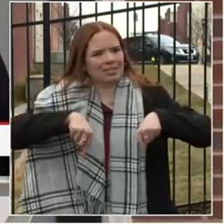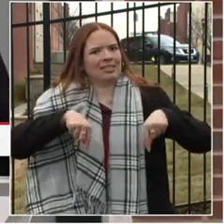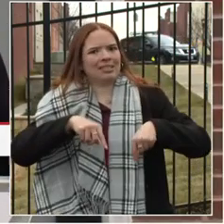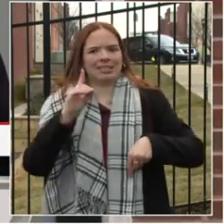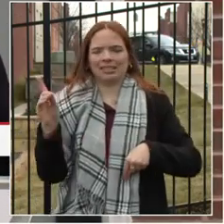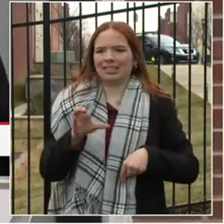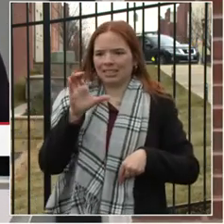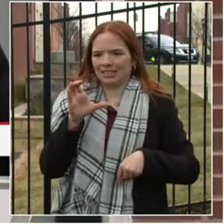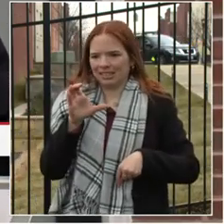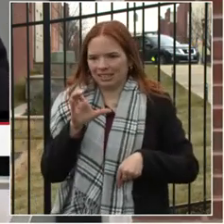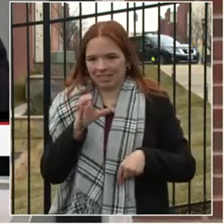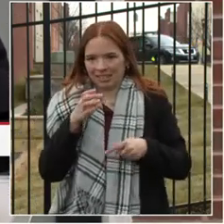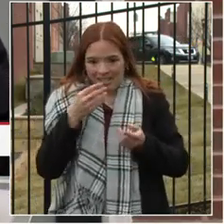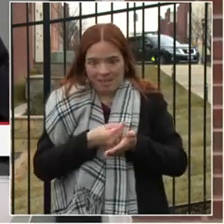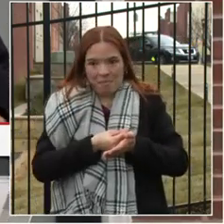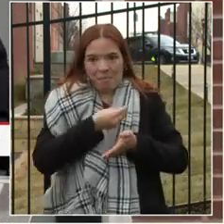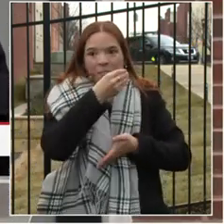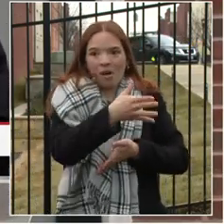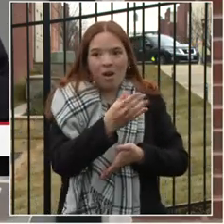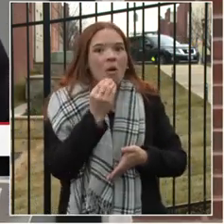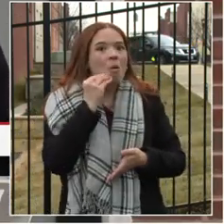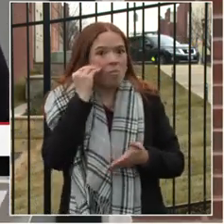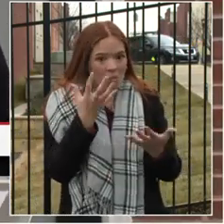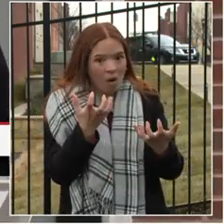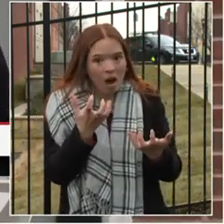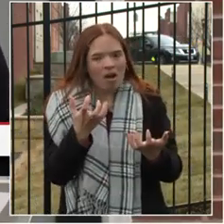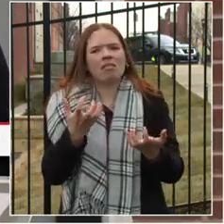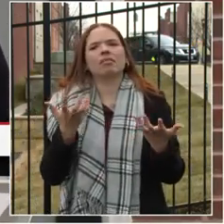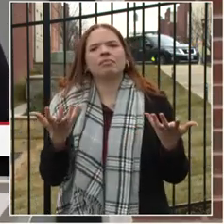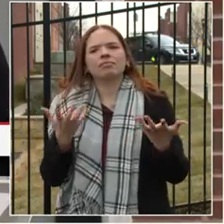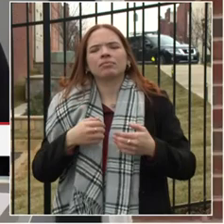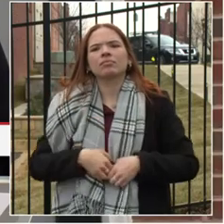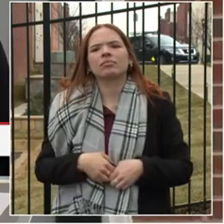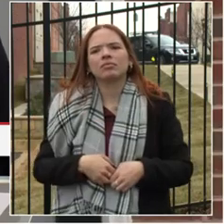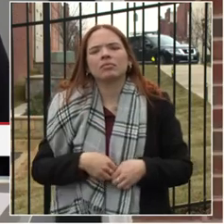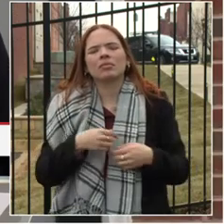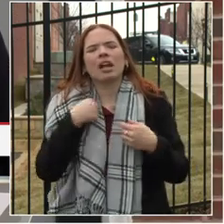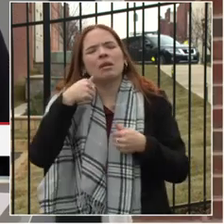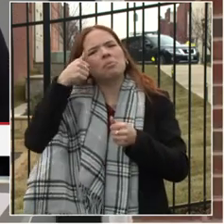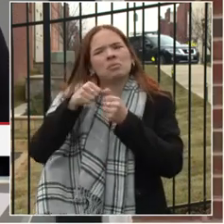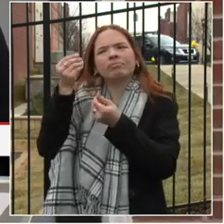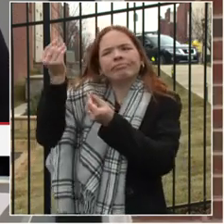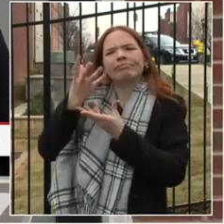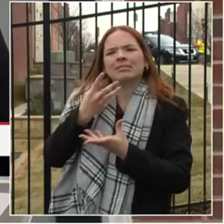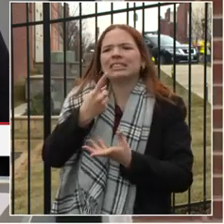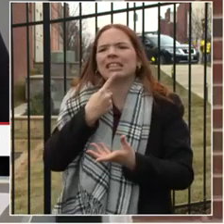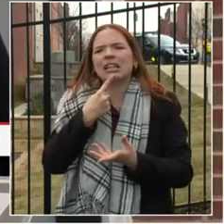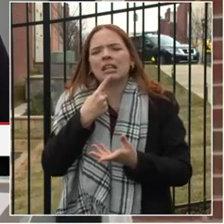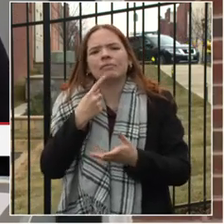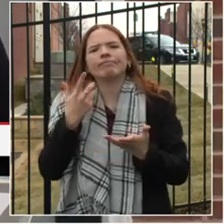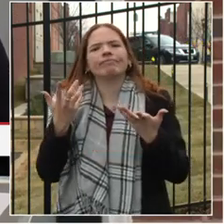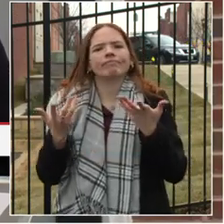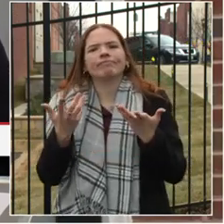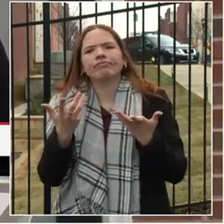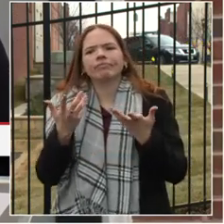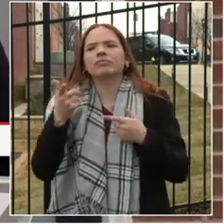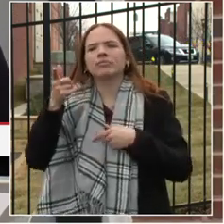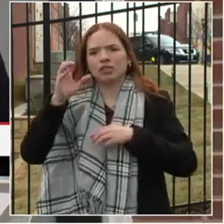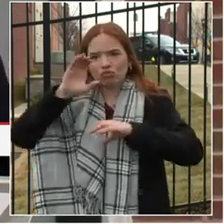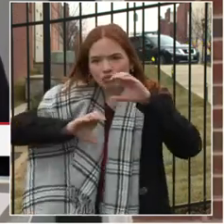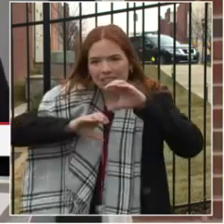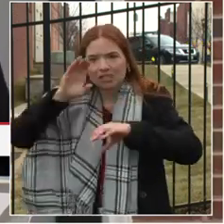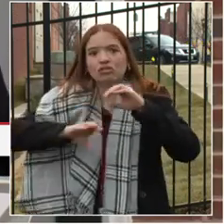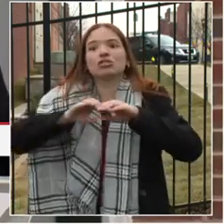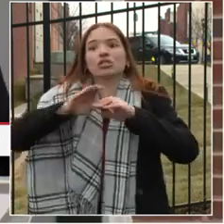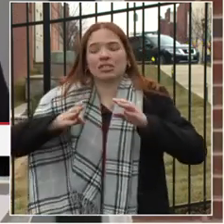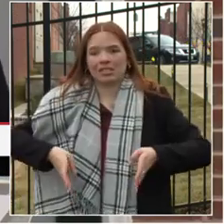here to buy homes, one thing that they tell us is they like new construction. And if people are